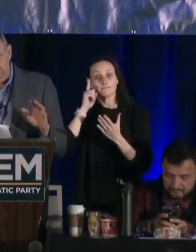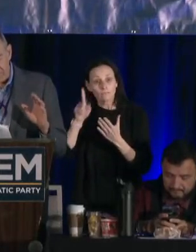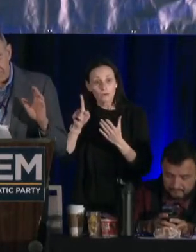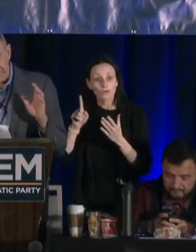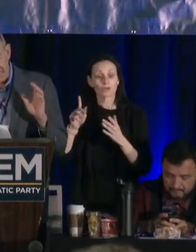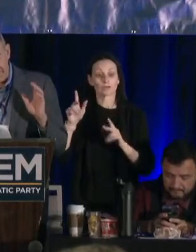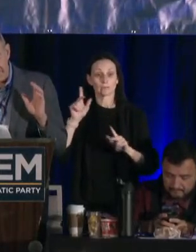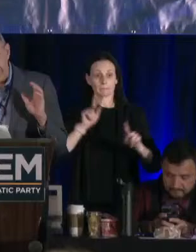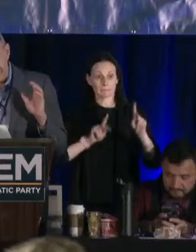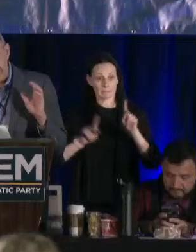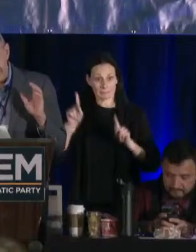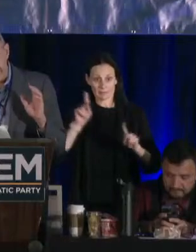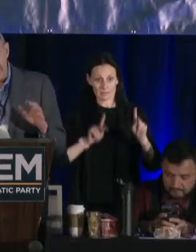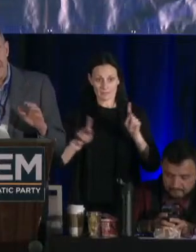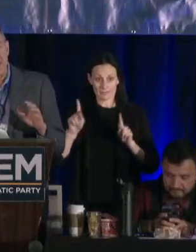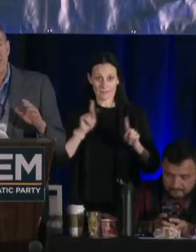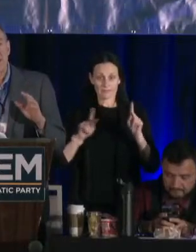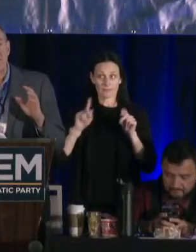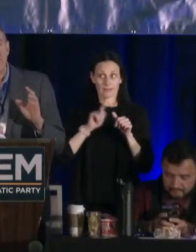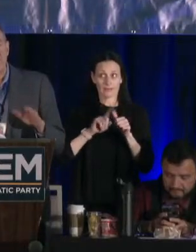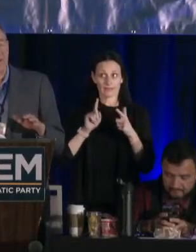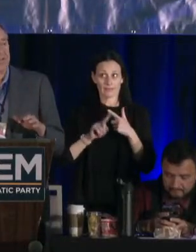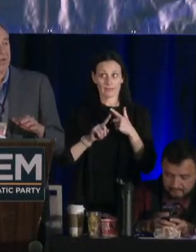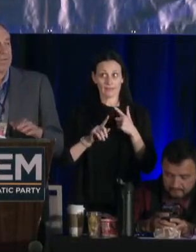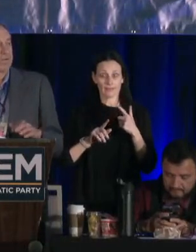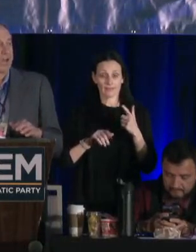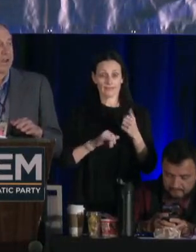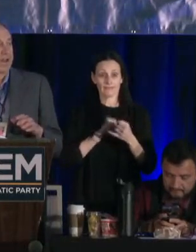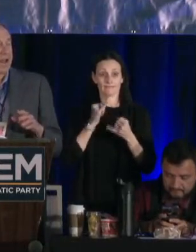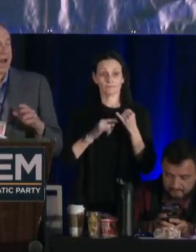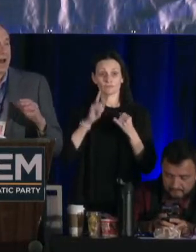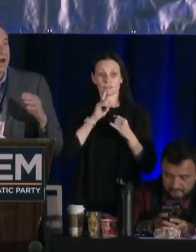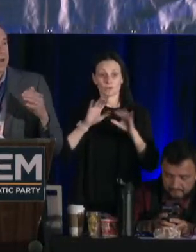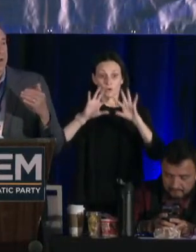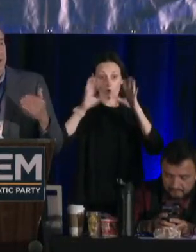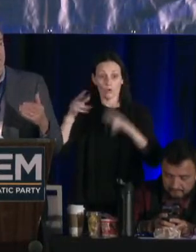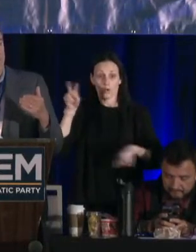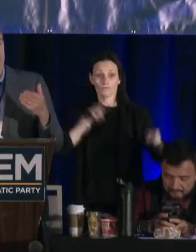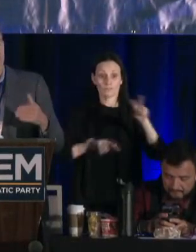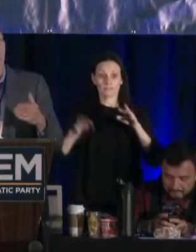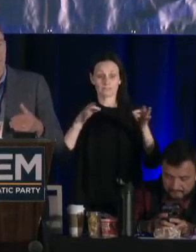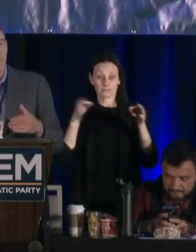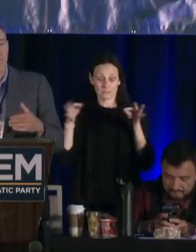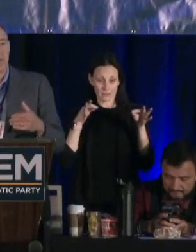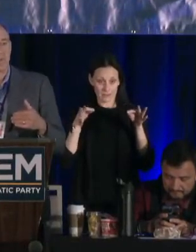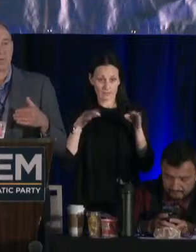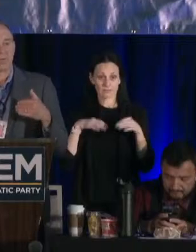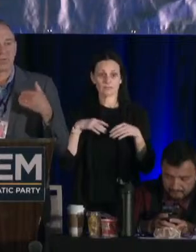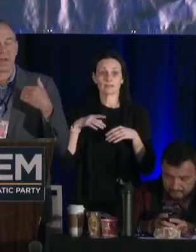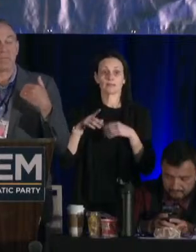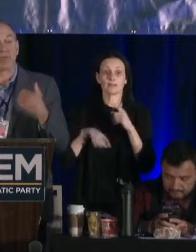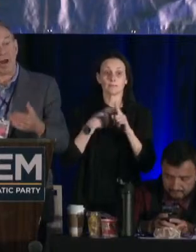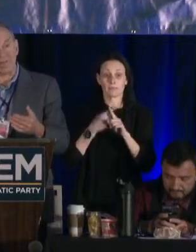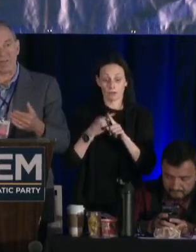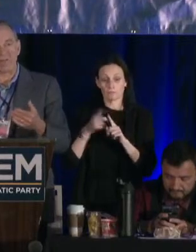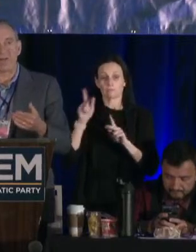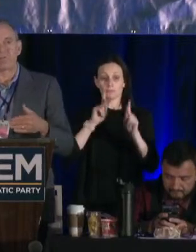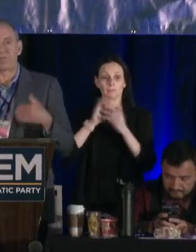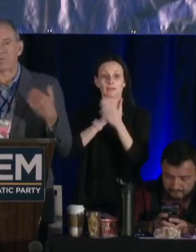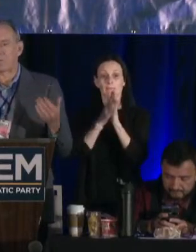for e-boards. And then finally, D is to fix an oversight on allowing undocumented people to become